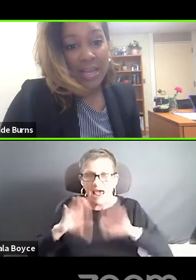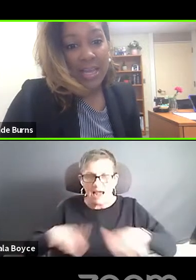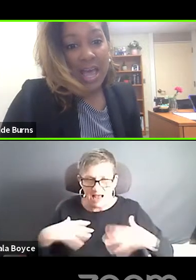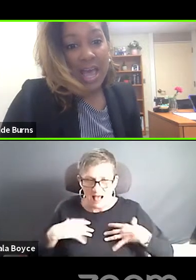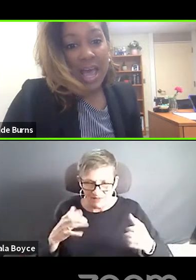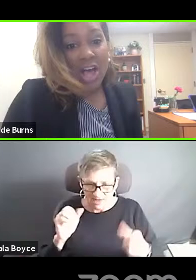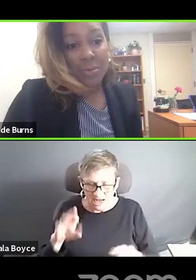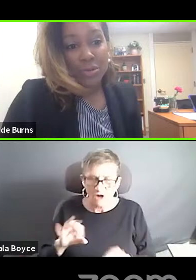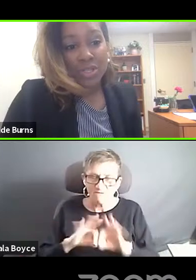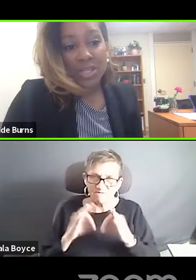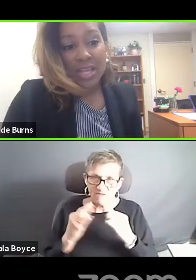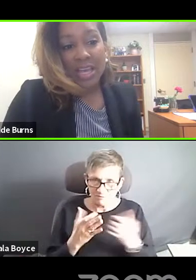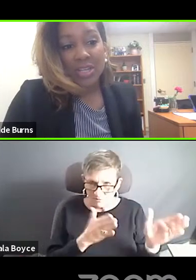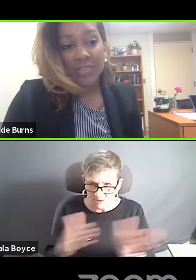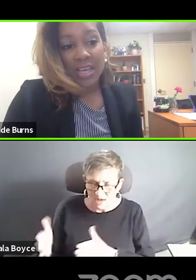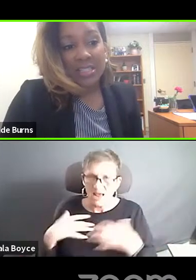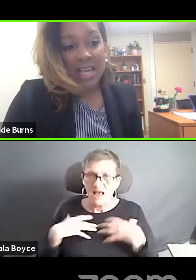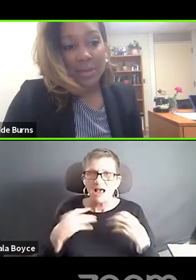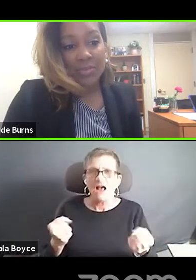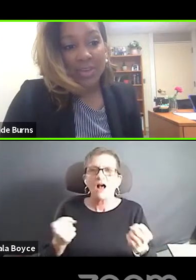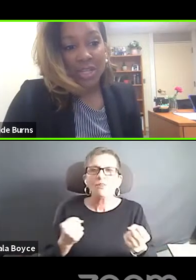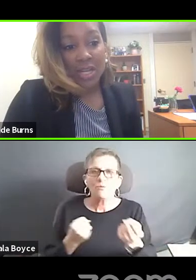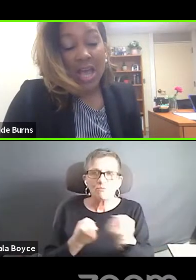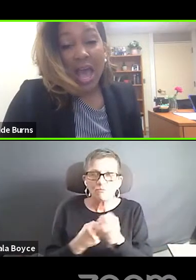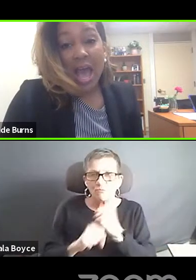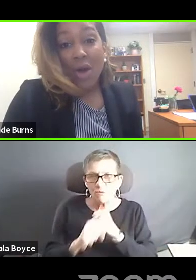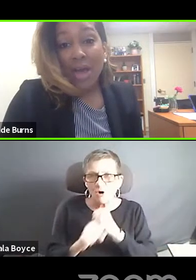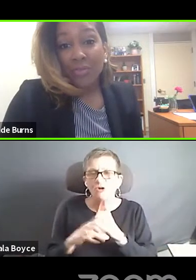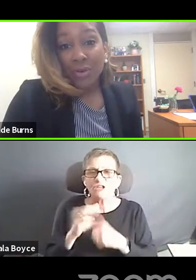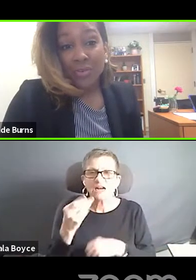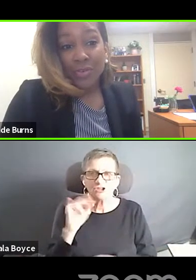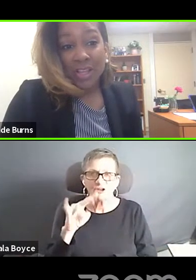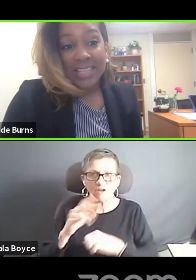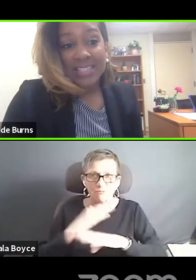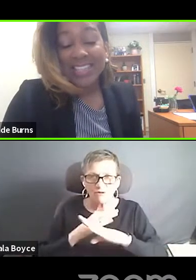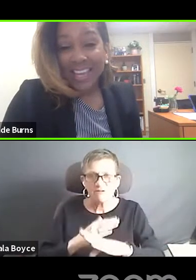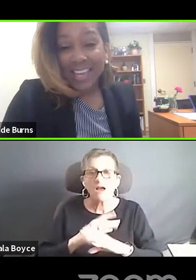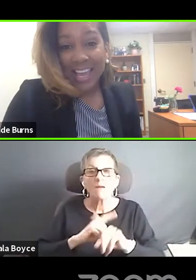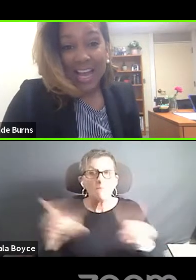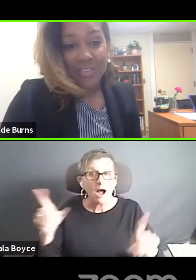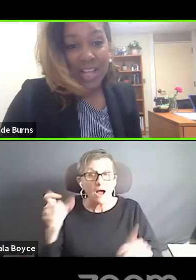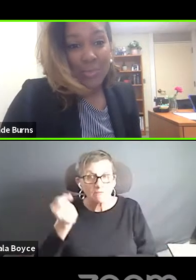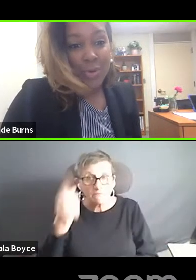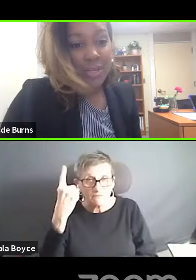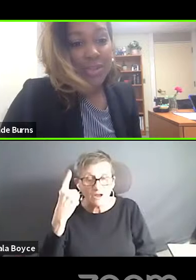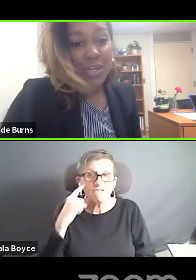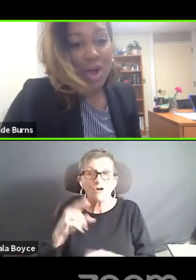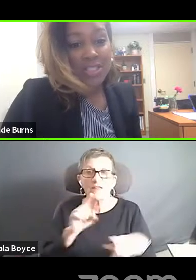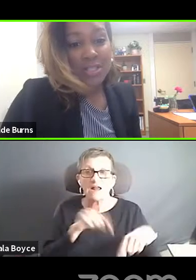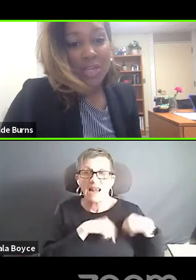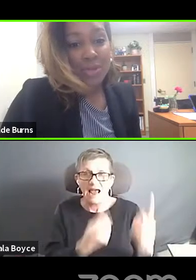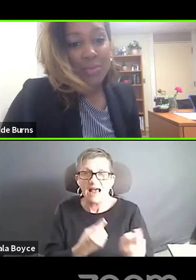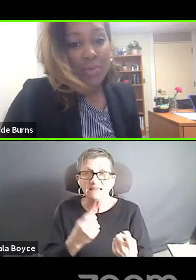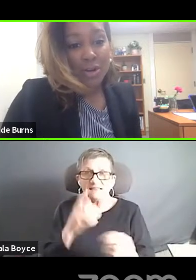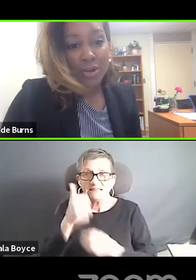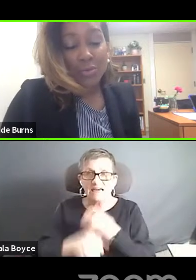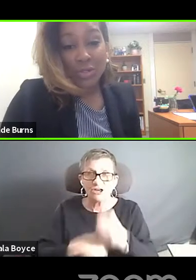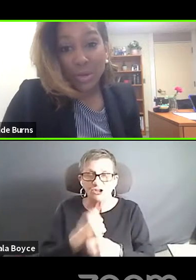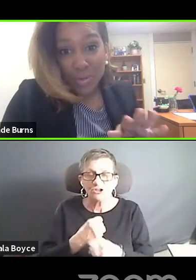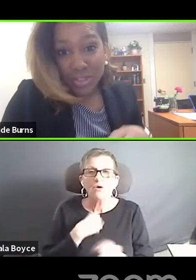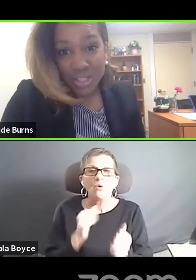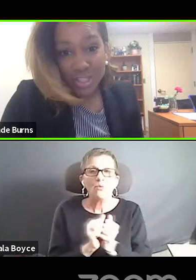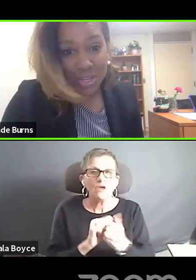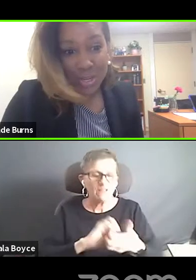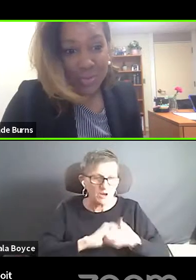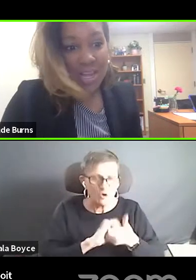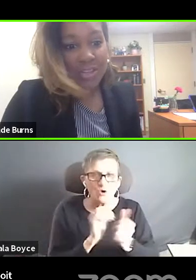family planning, health promotion, and HIV/STI prevention. However, for the last decade, I have collaborated with an awesome community partner, which I